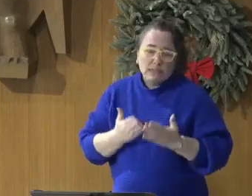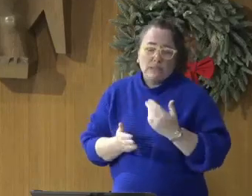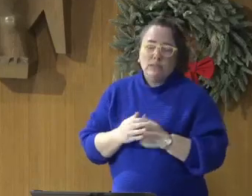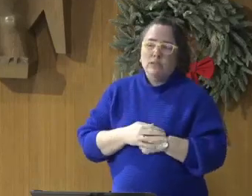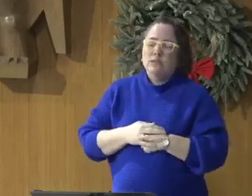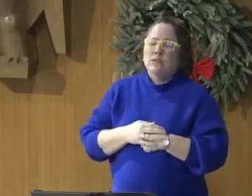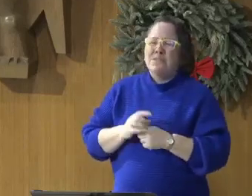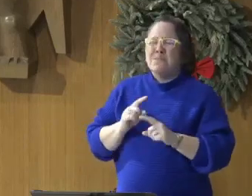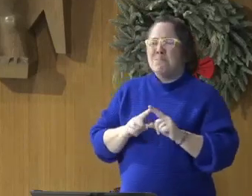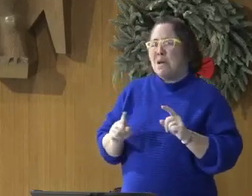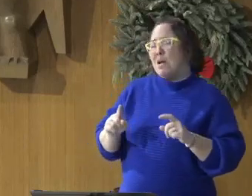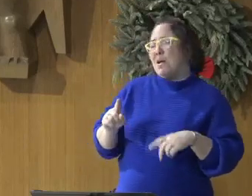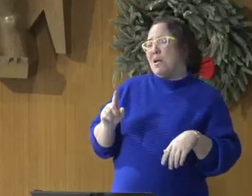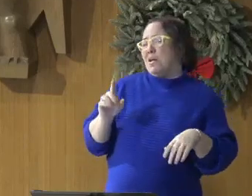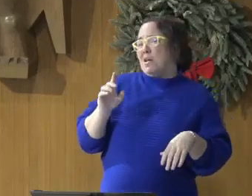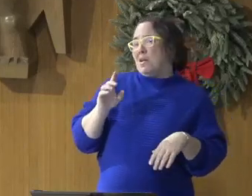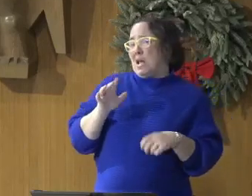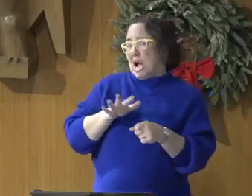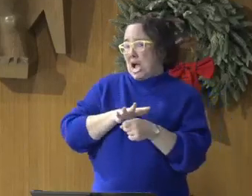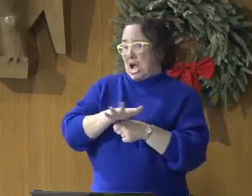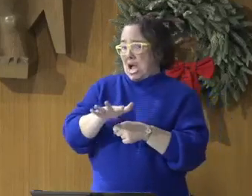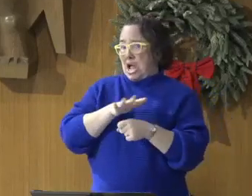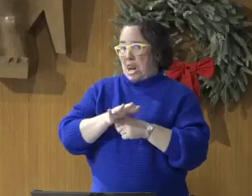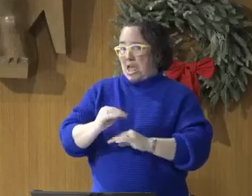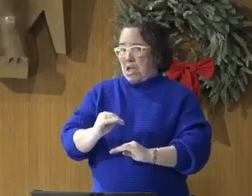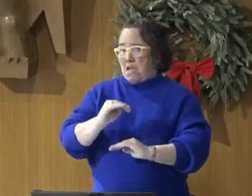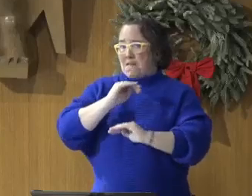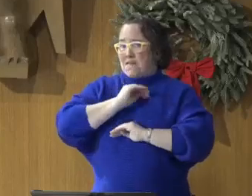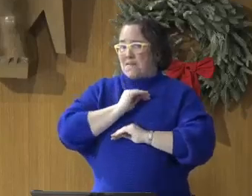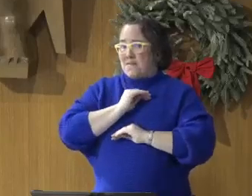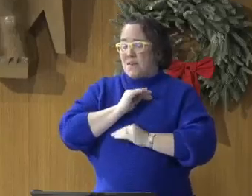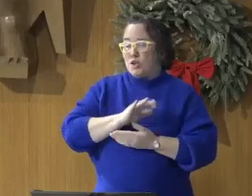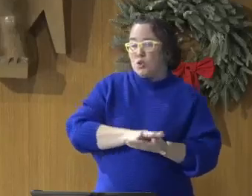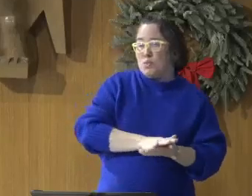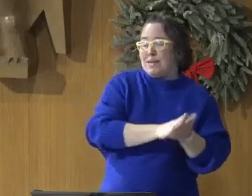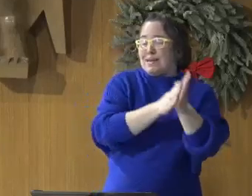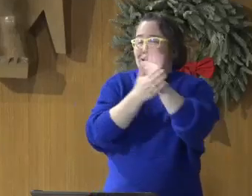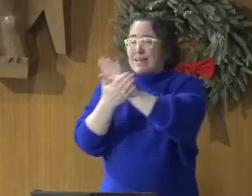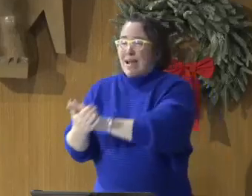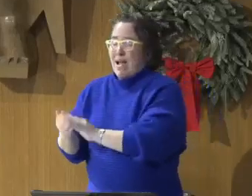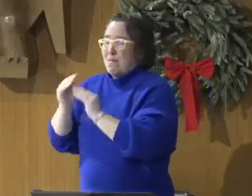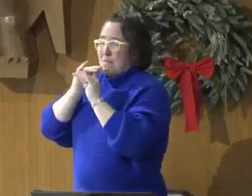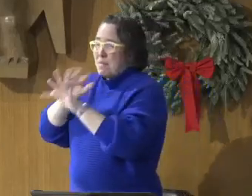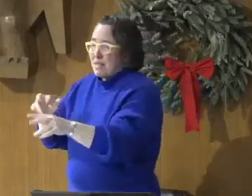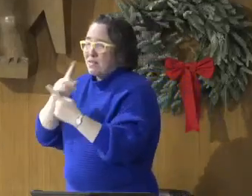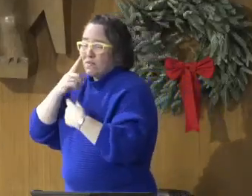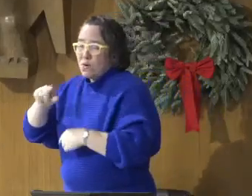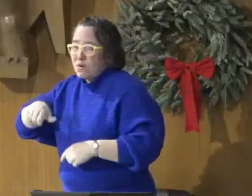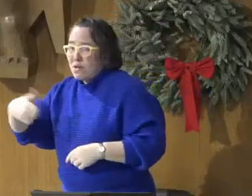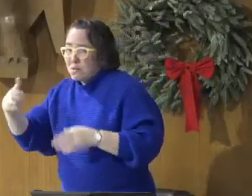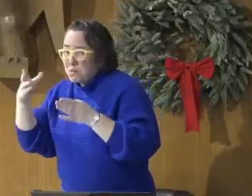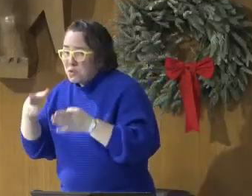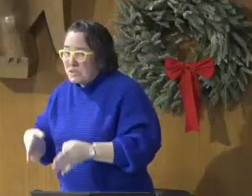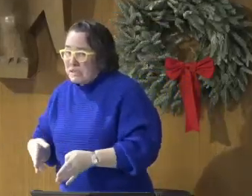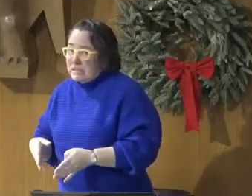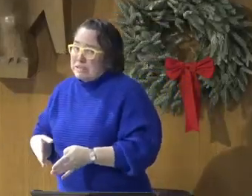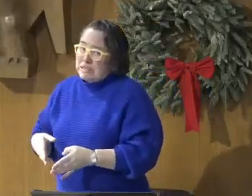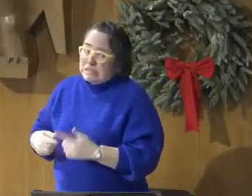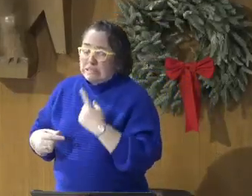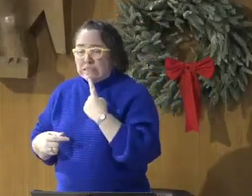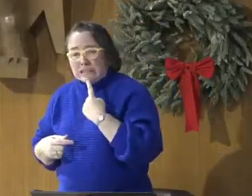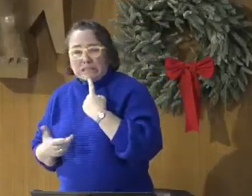But blessed enough to be a blessing? How do we